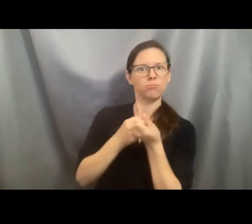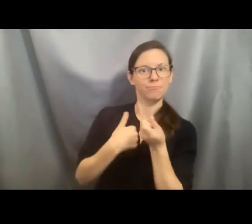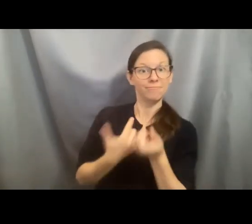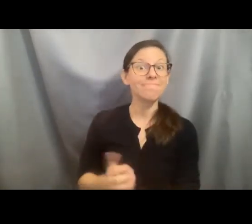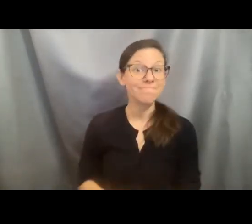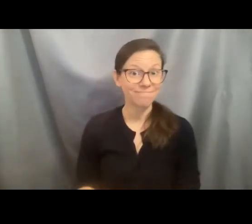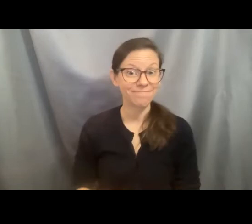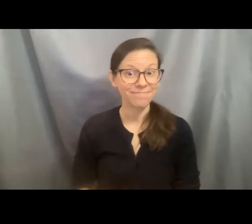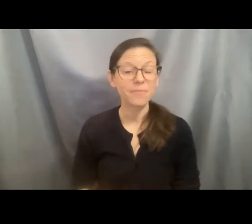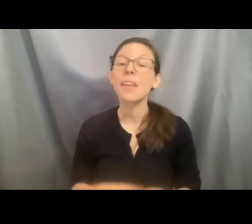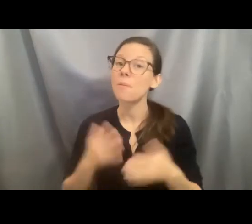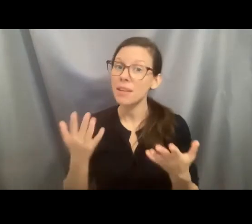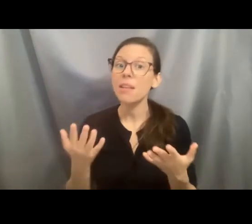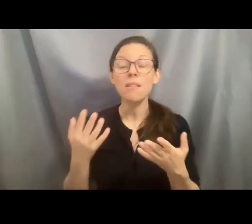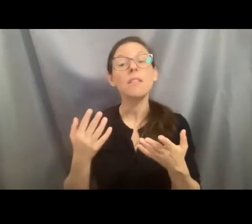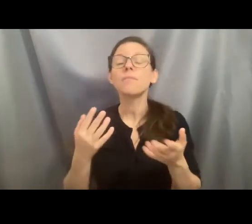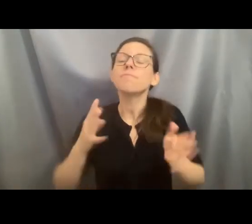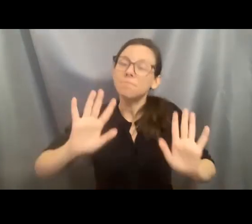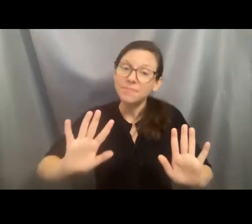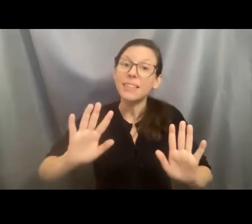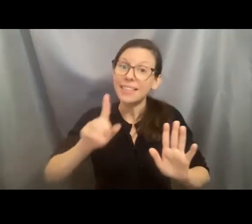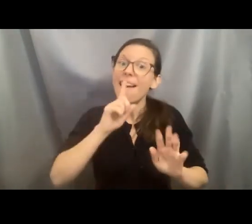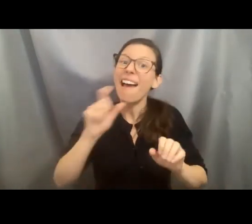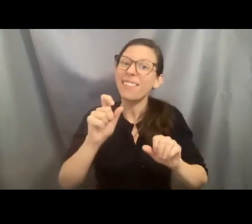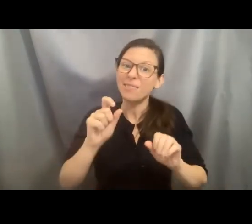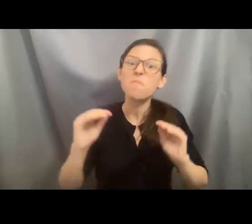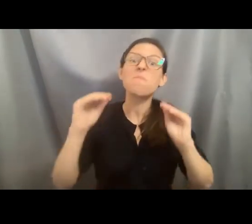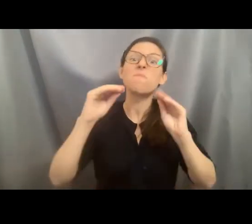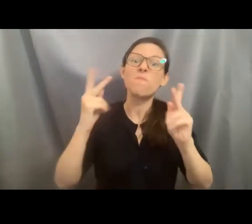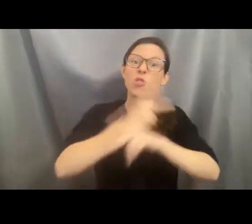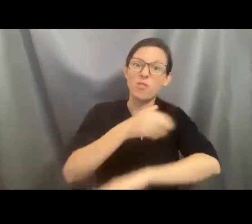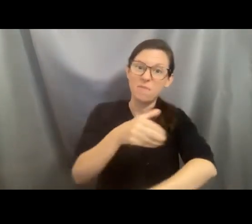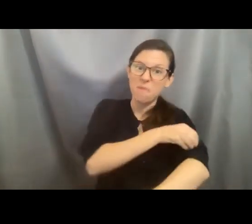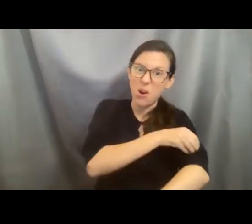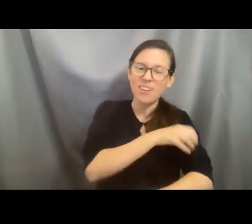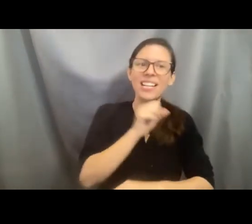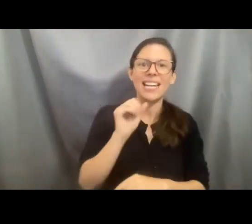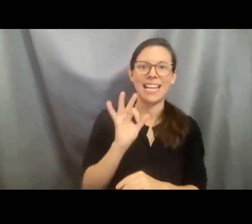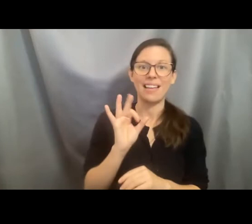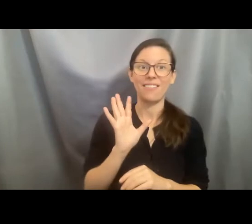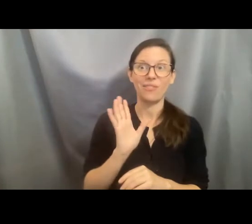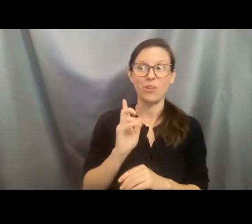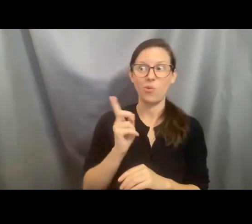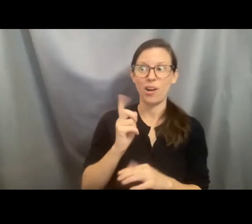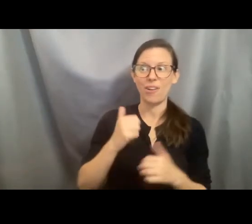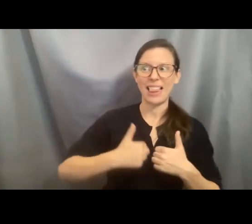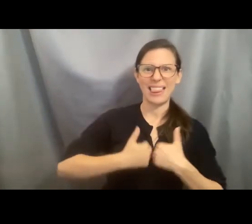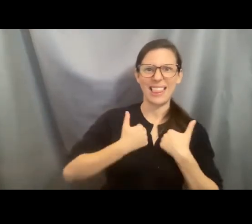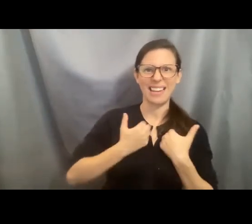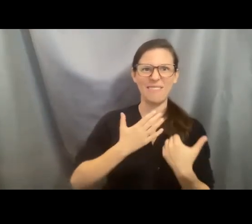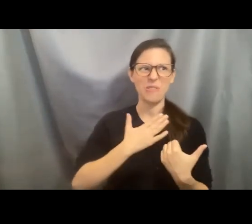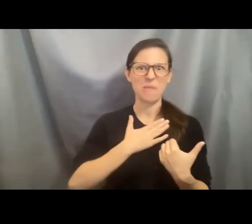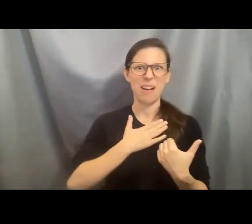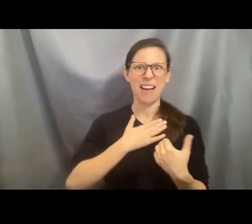more delicate position in terms of where their district is. Doesn't matter if it's a Republican